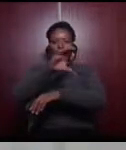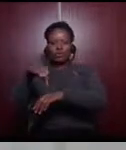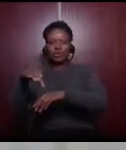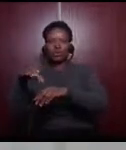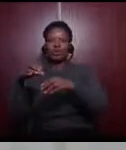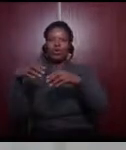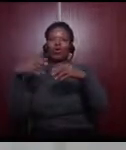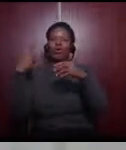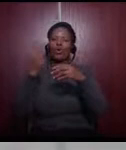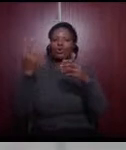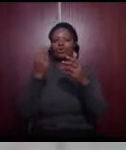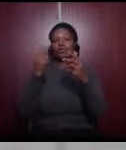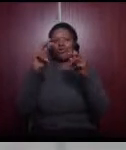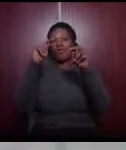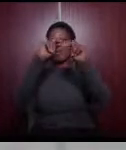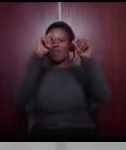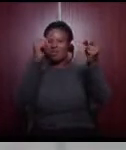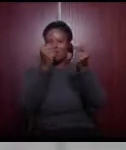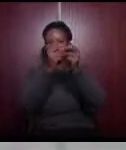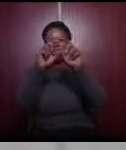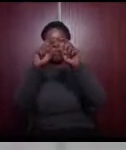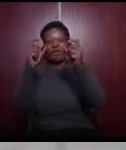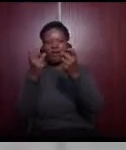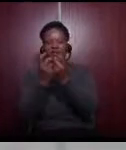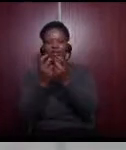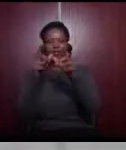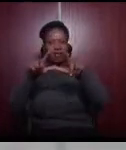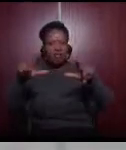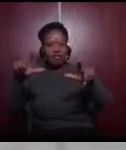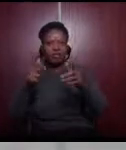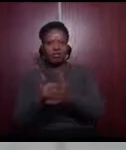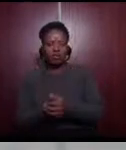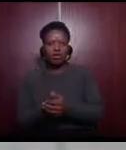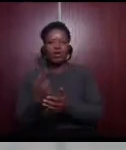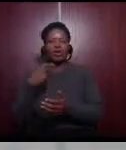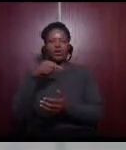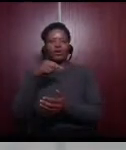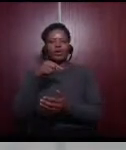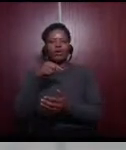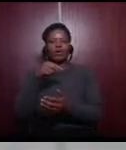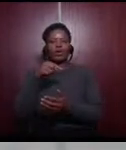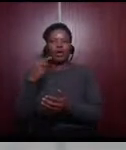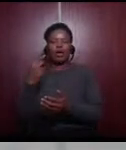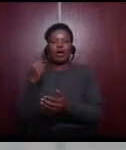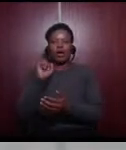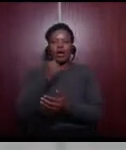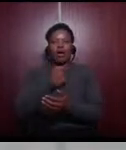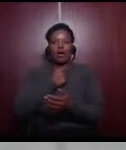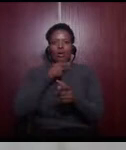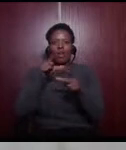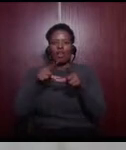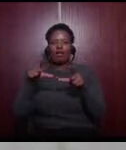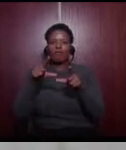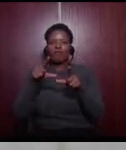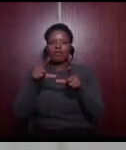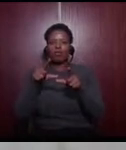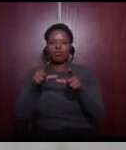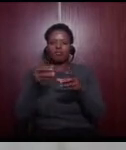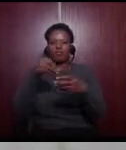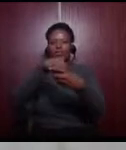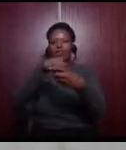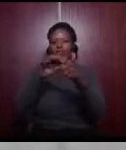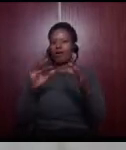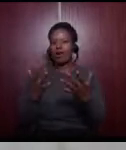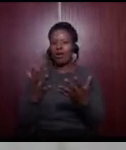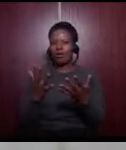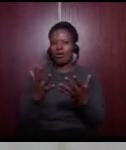national joint committees in a national level. So our level of intervention then it's at a point when by the